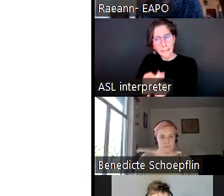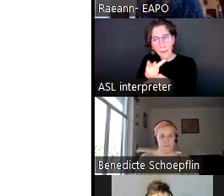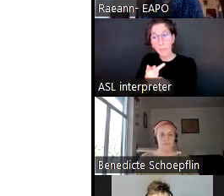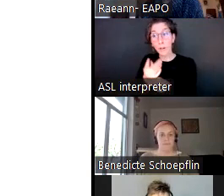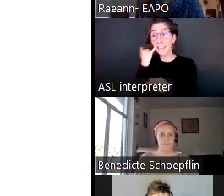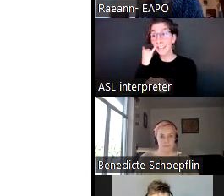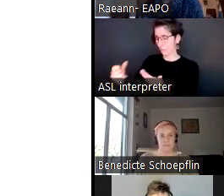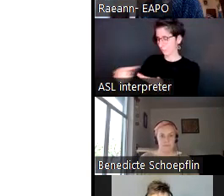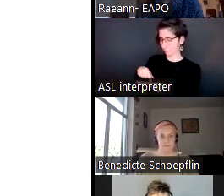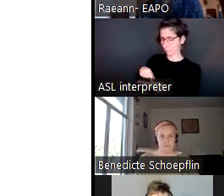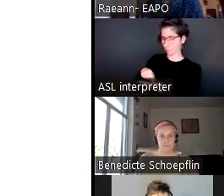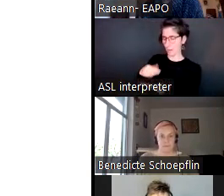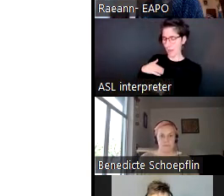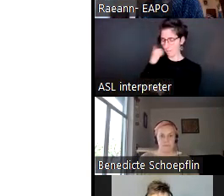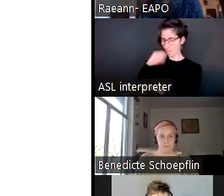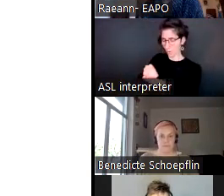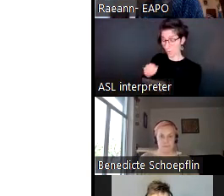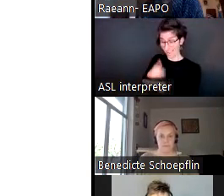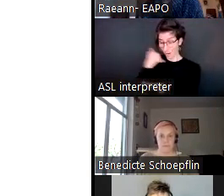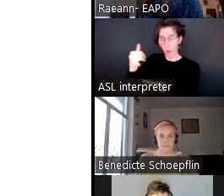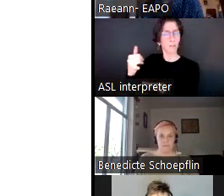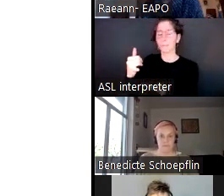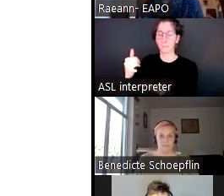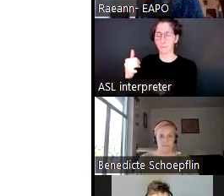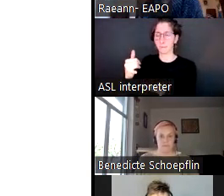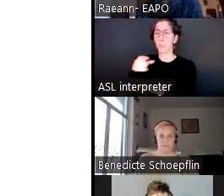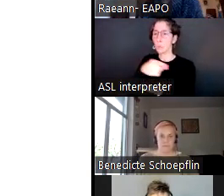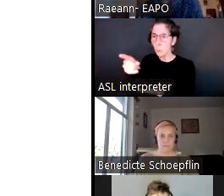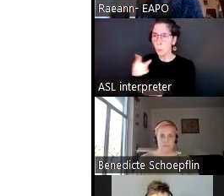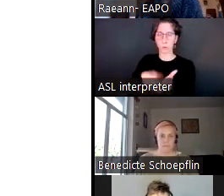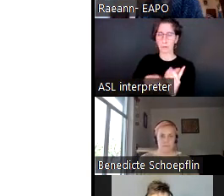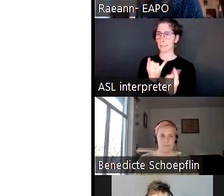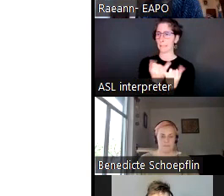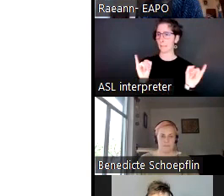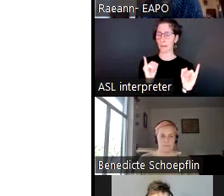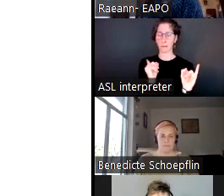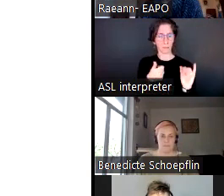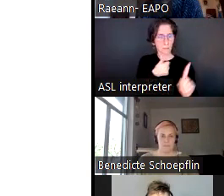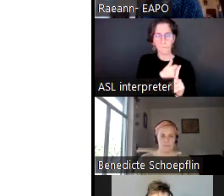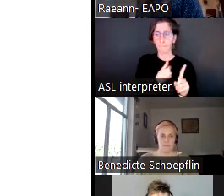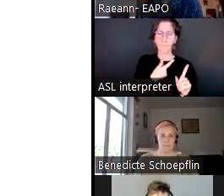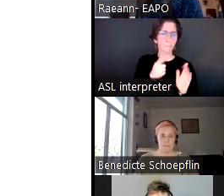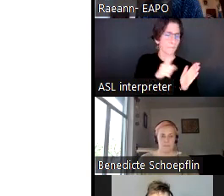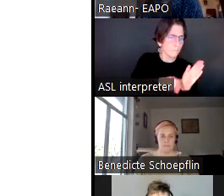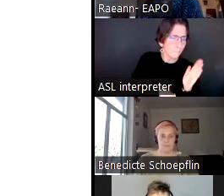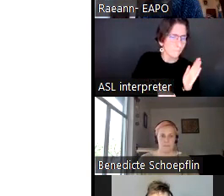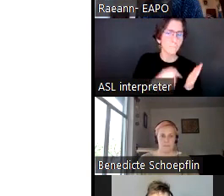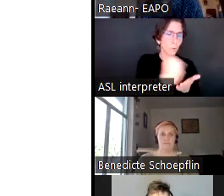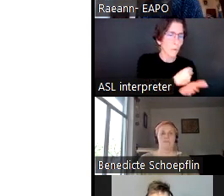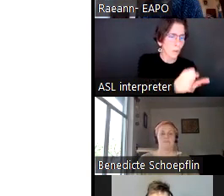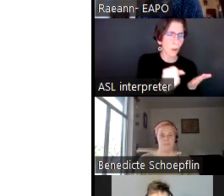You use the number that you're familiar with. Go in your phone book. Look behind your Visa credit